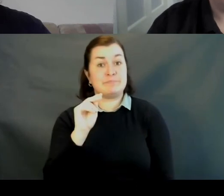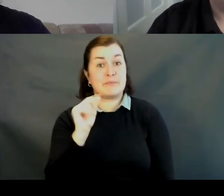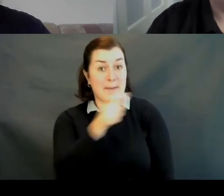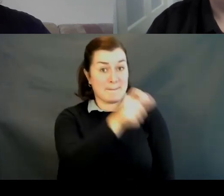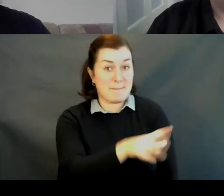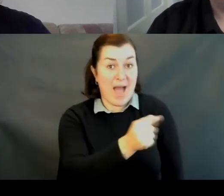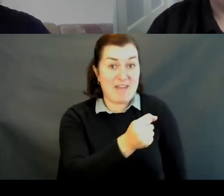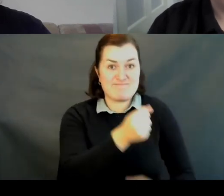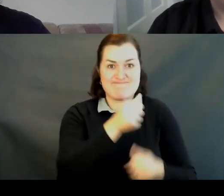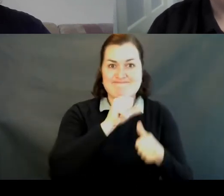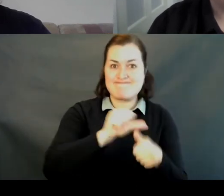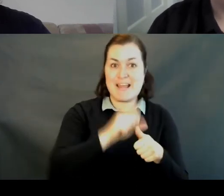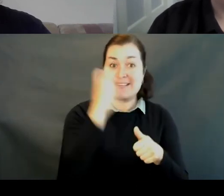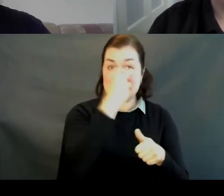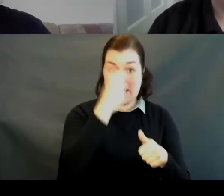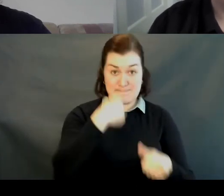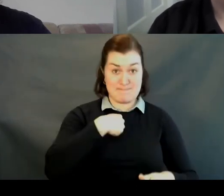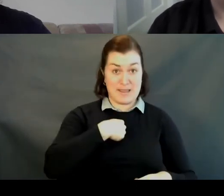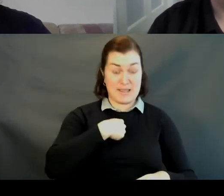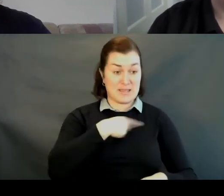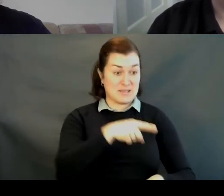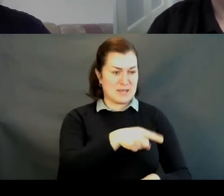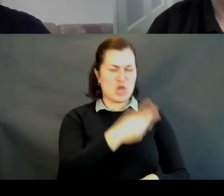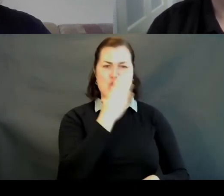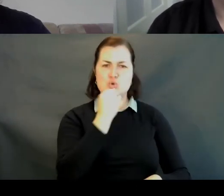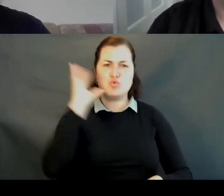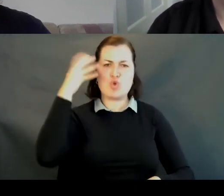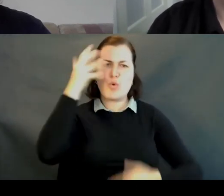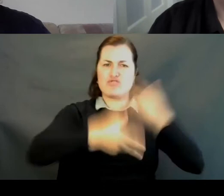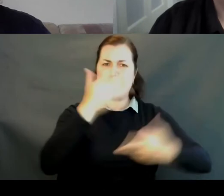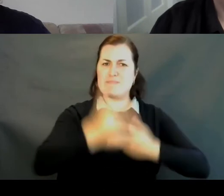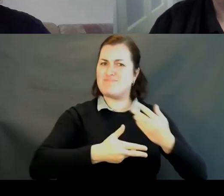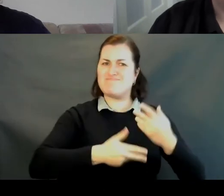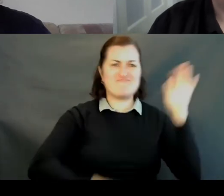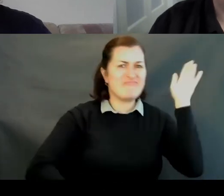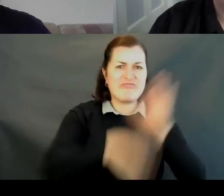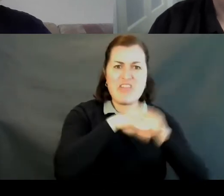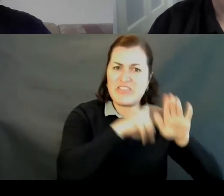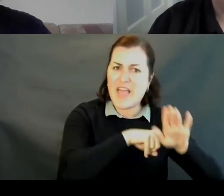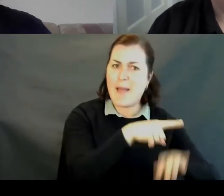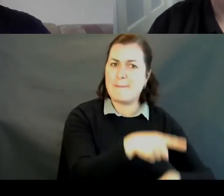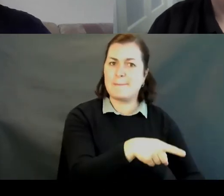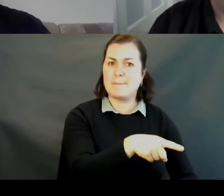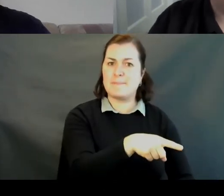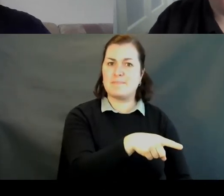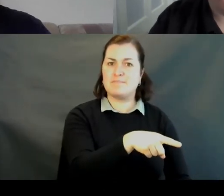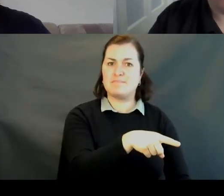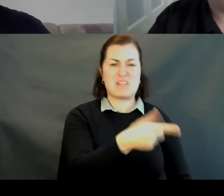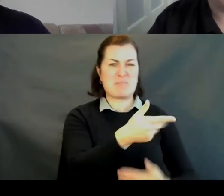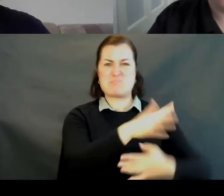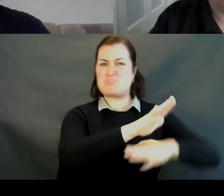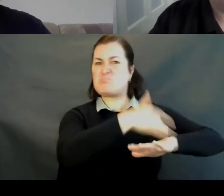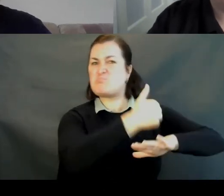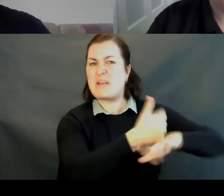me, who use, say, audio description all the time. Some of the very basic things, and I'm sure